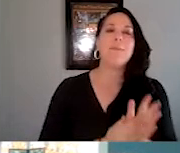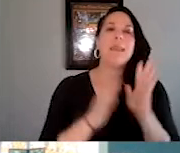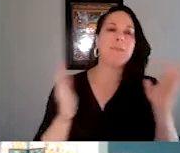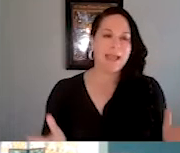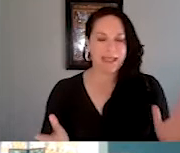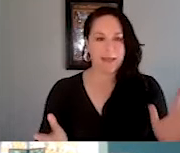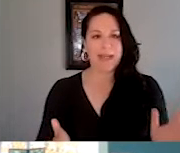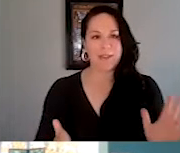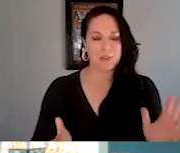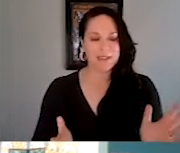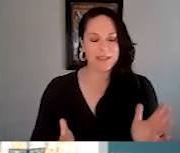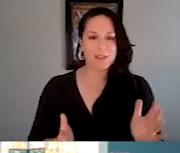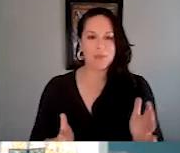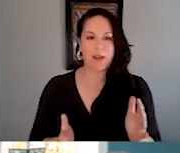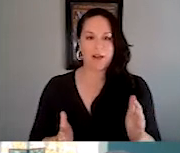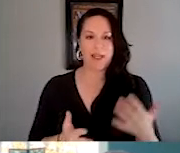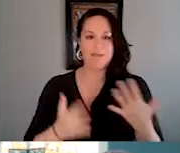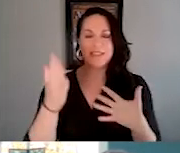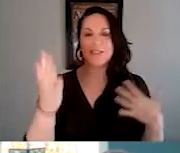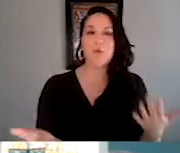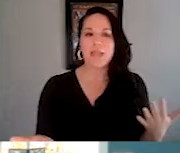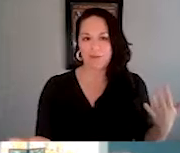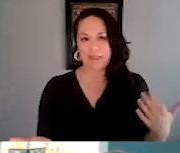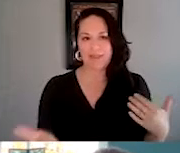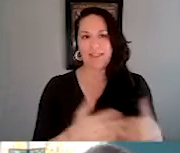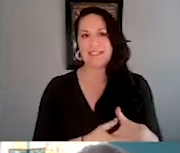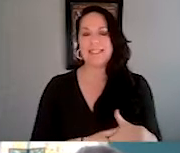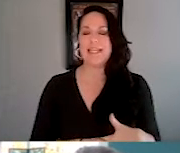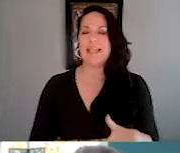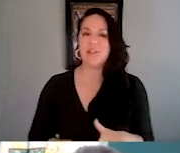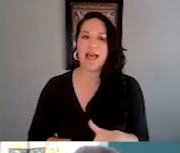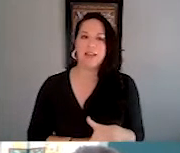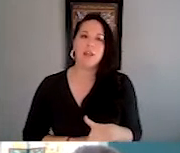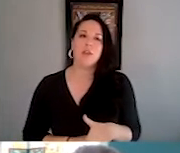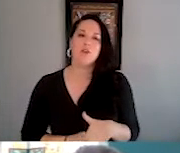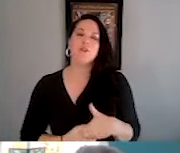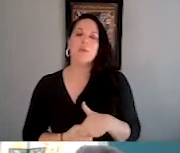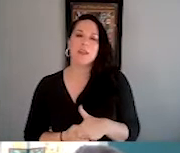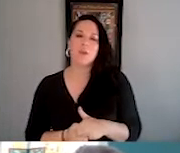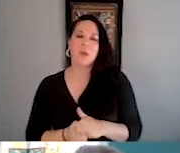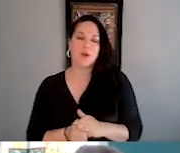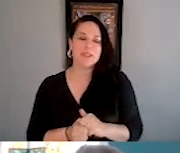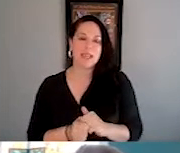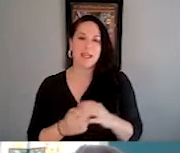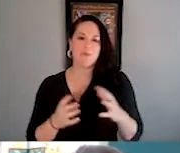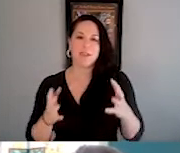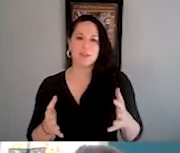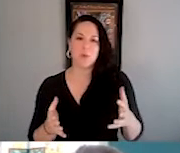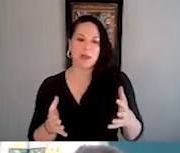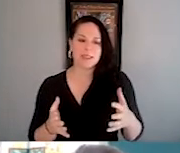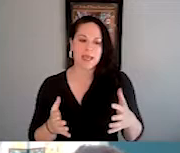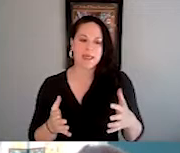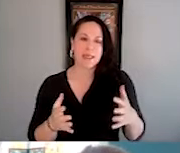So what do we mean by combating trends? And this is where I've seen so many friendly faces in the chat. So many of you heard me say kind of